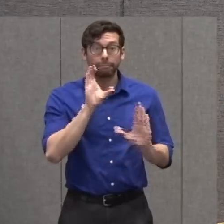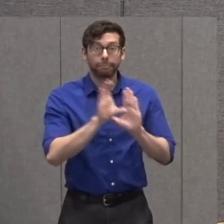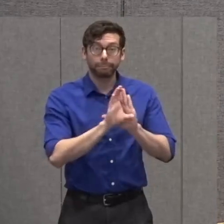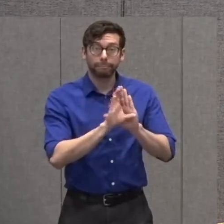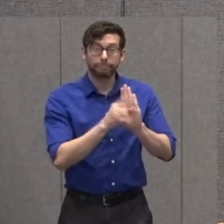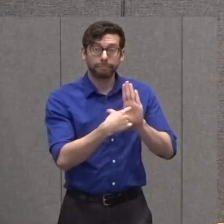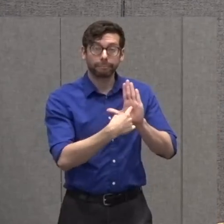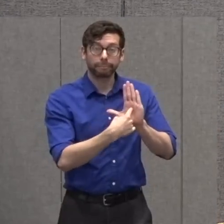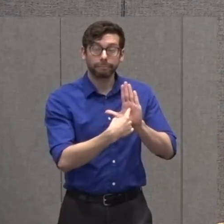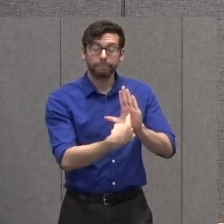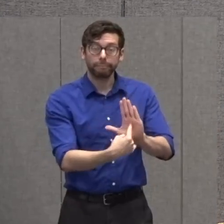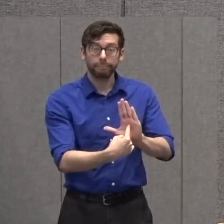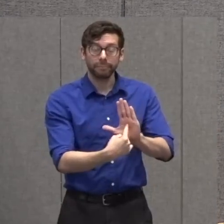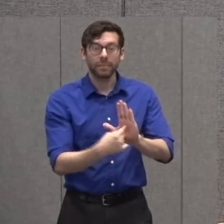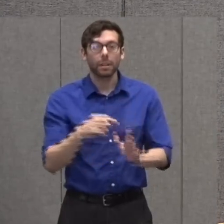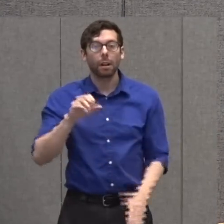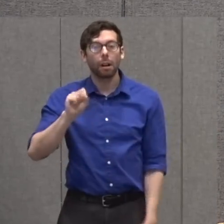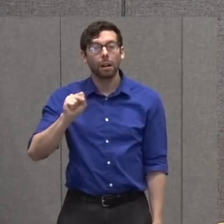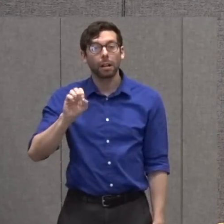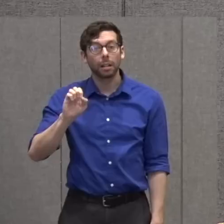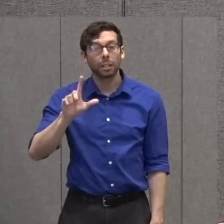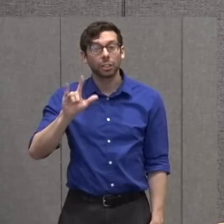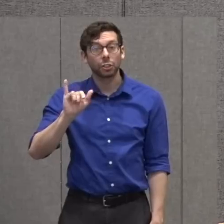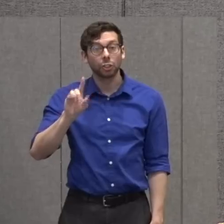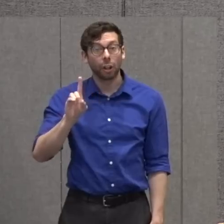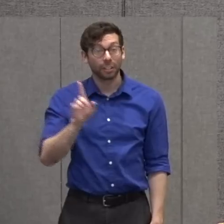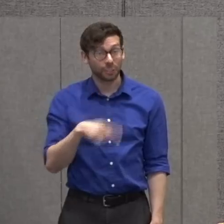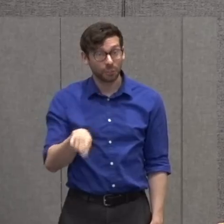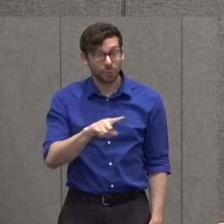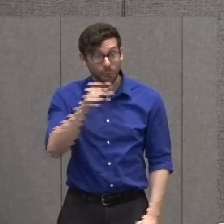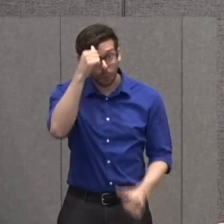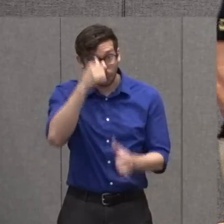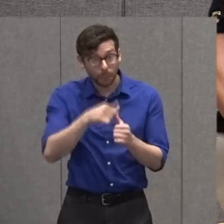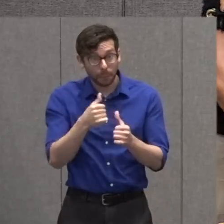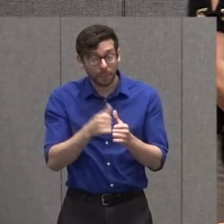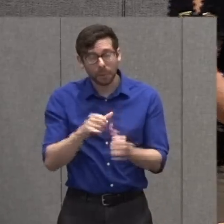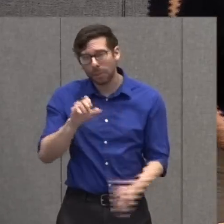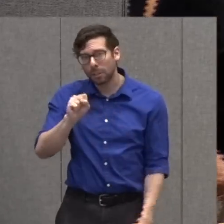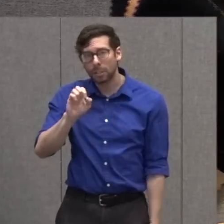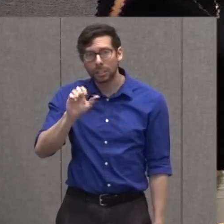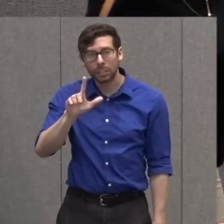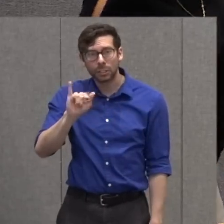have is solids. Do you guys remember what solids are?